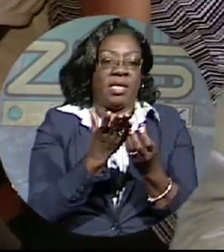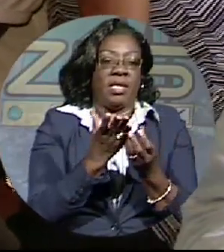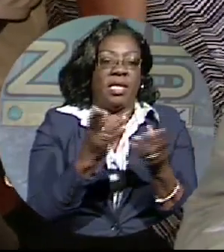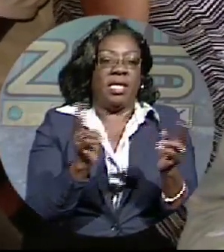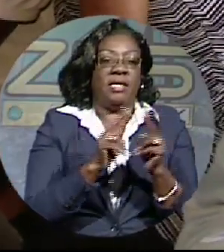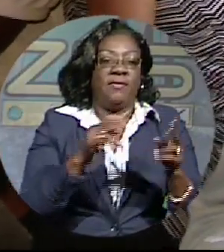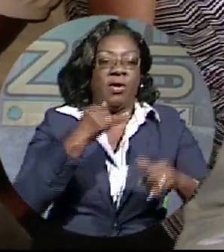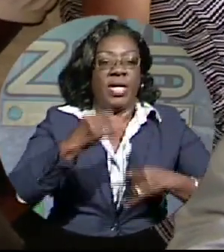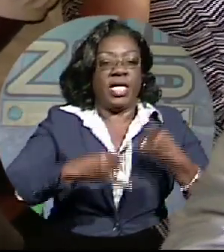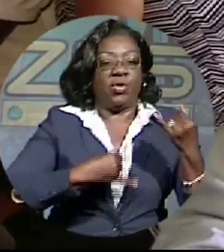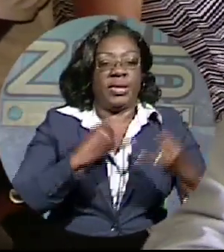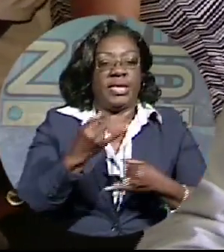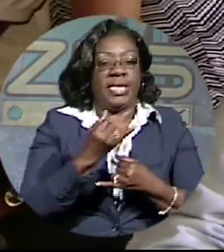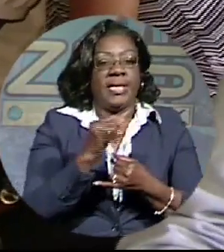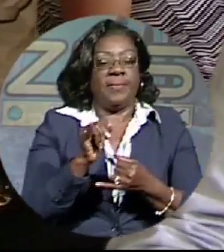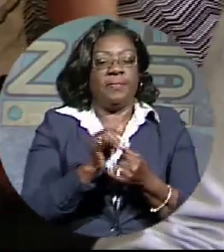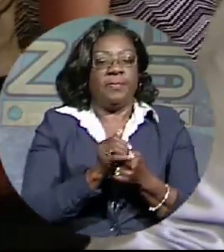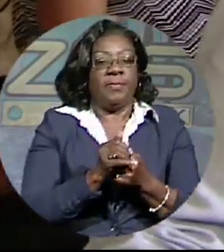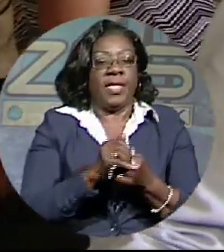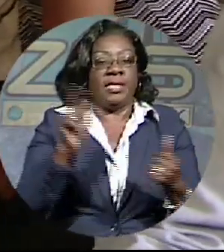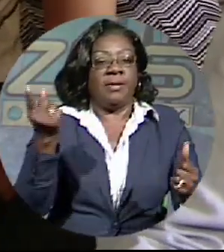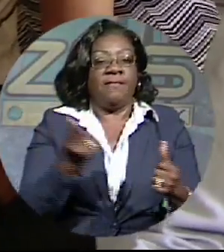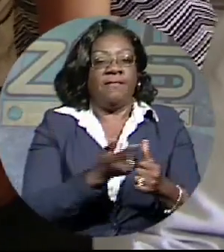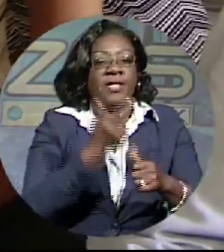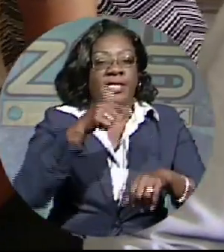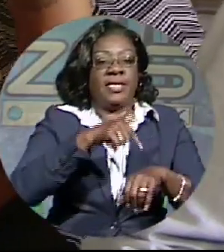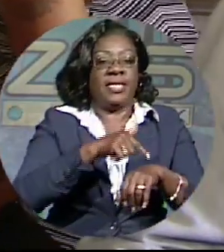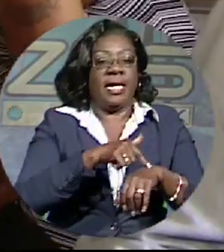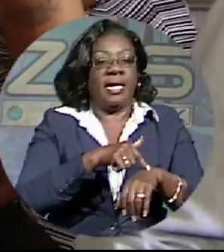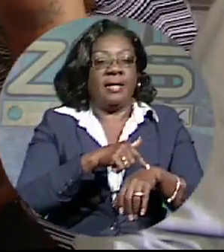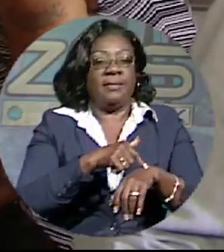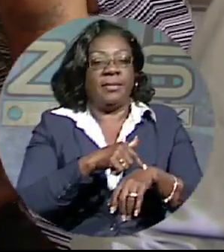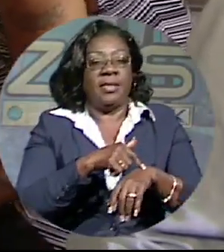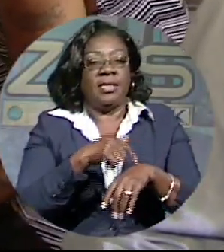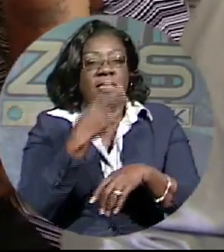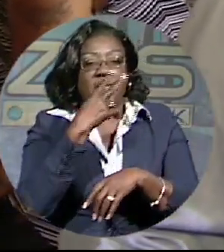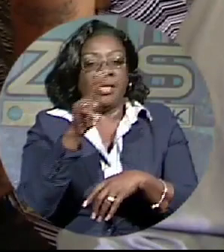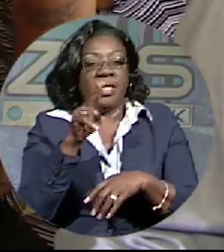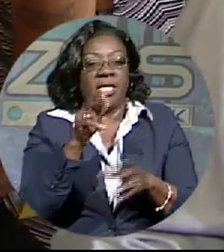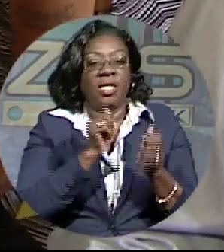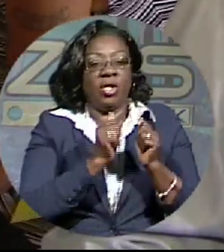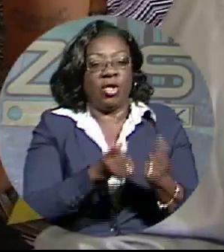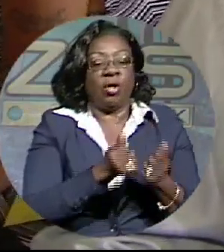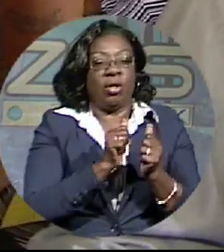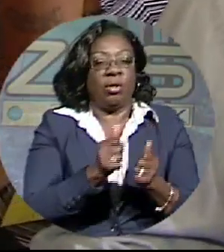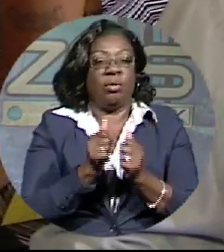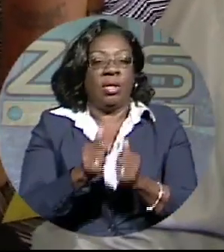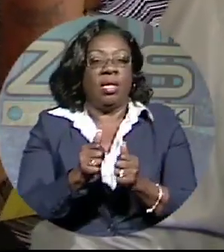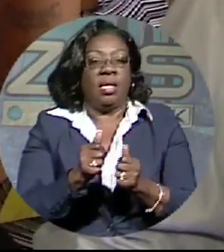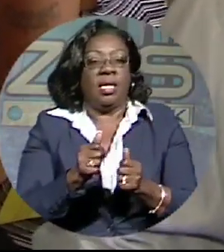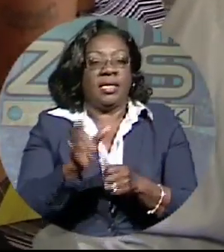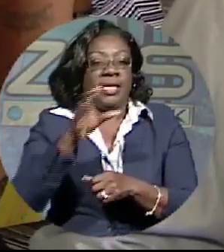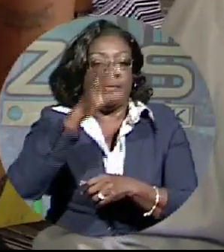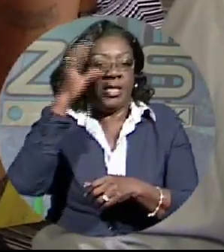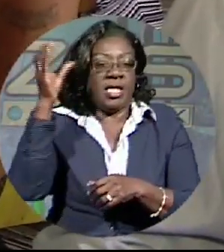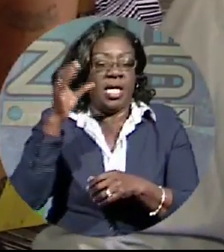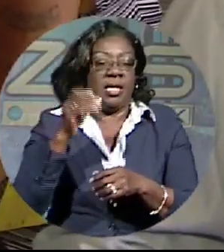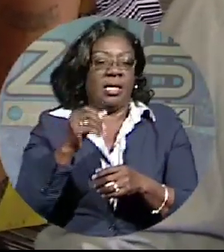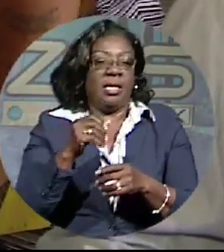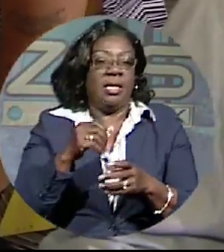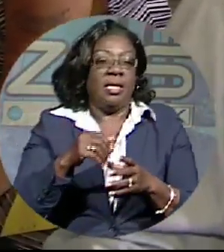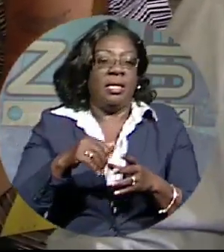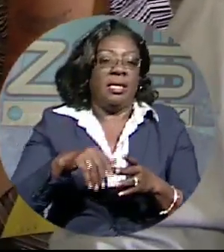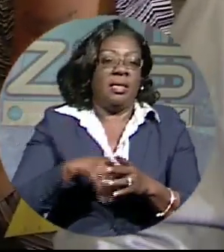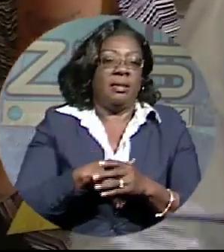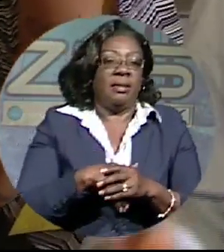very interesting. Yeah. It's my first Christmas beside, except in China. Mm.